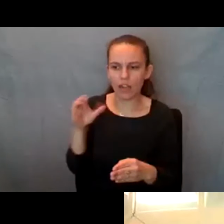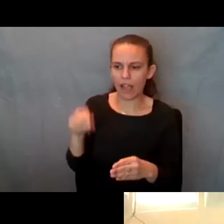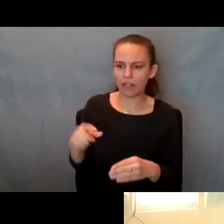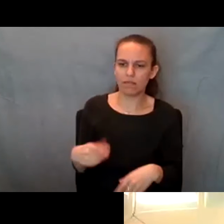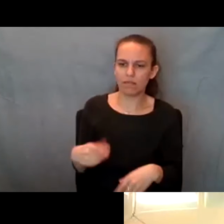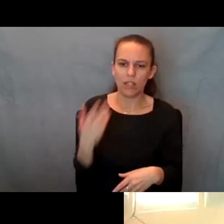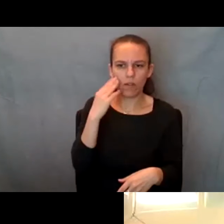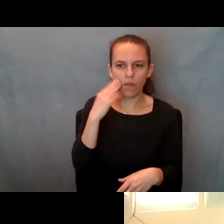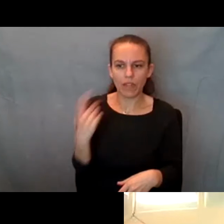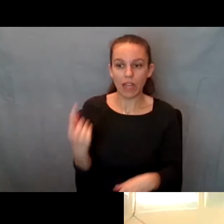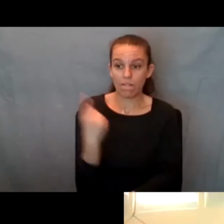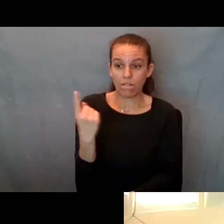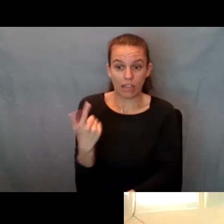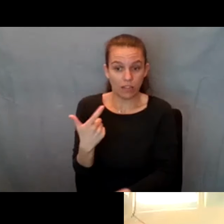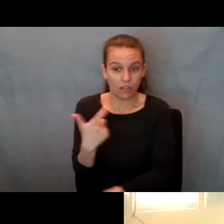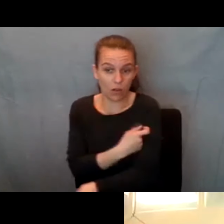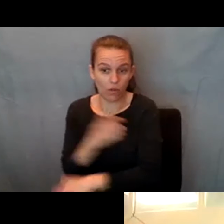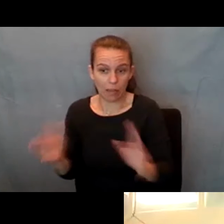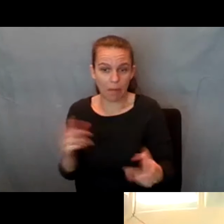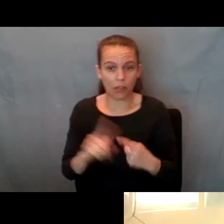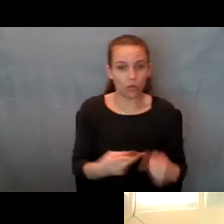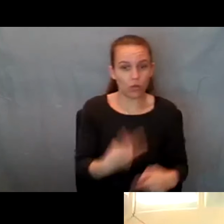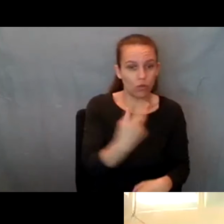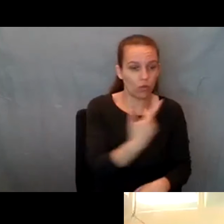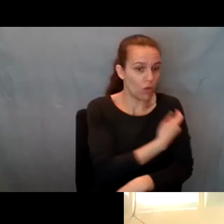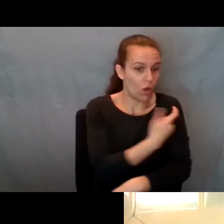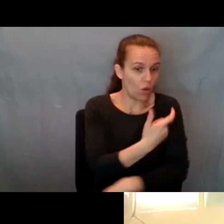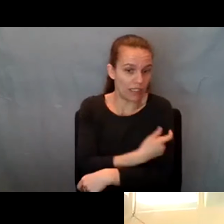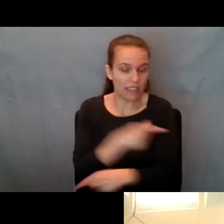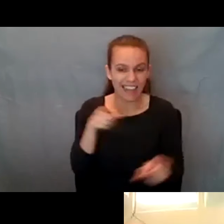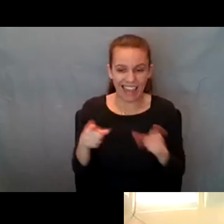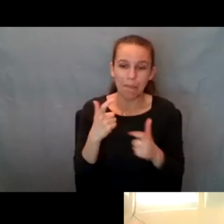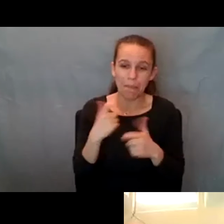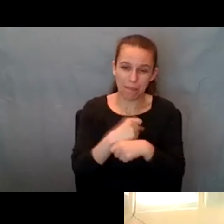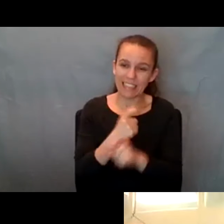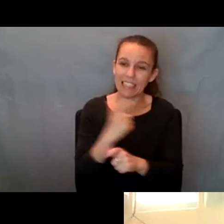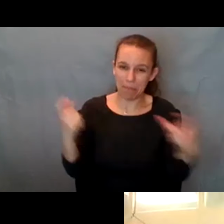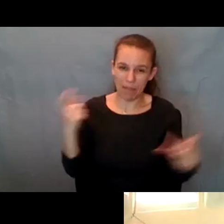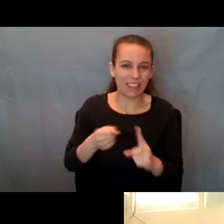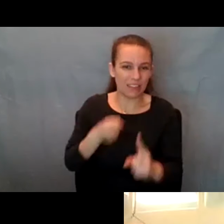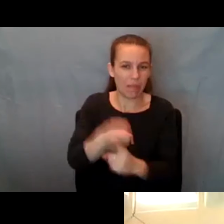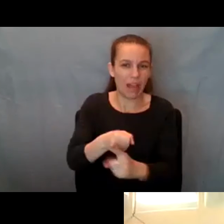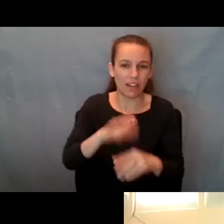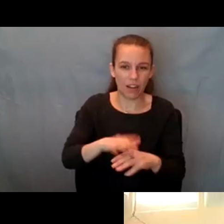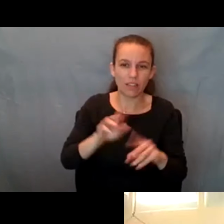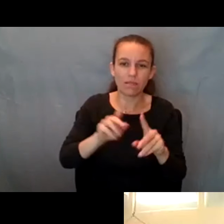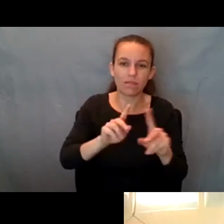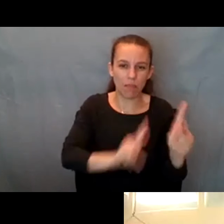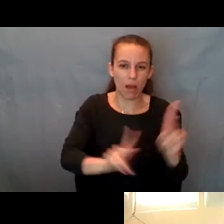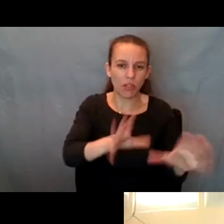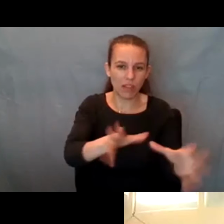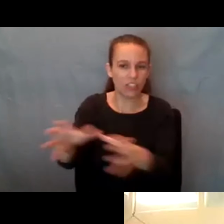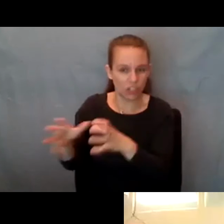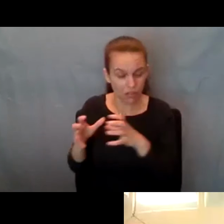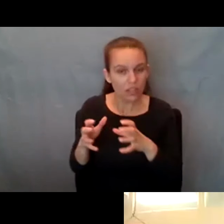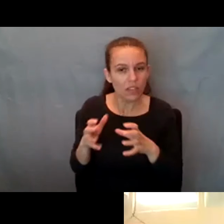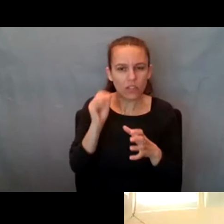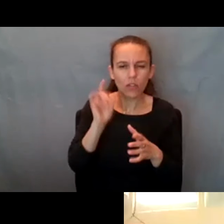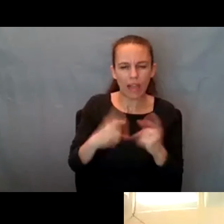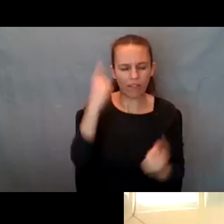certainly, makes a huge difference to population. So we have to consider all the different